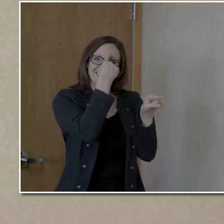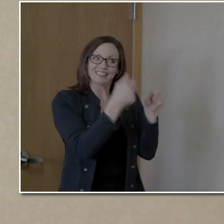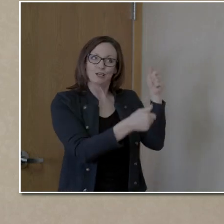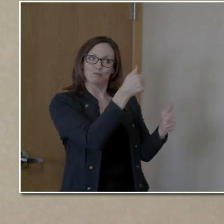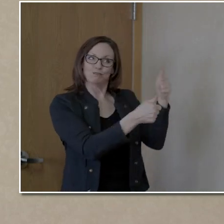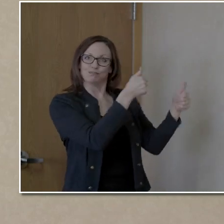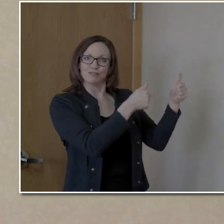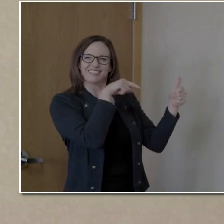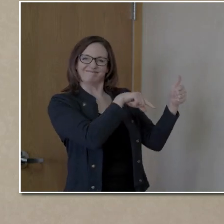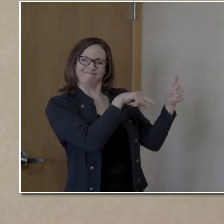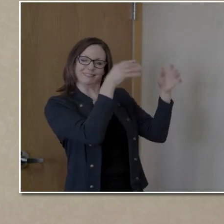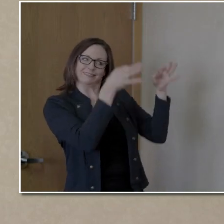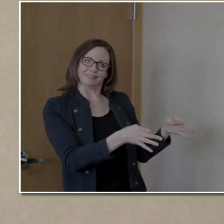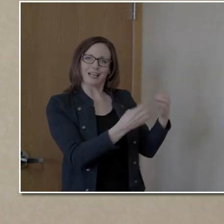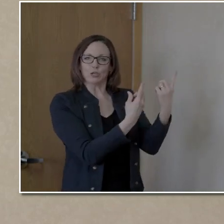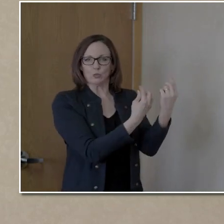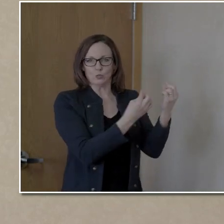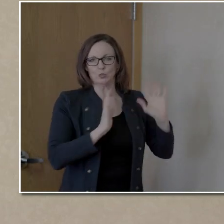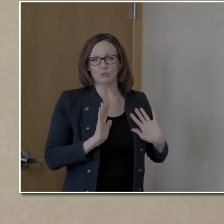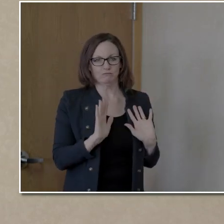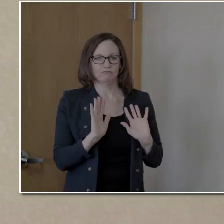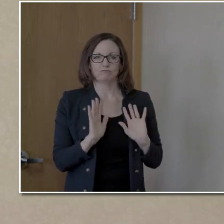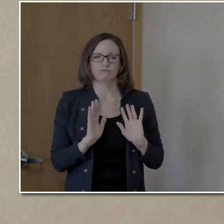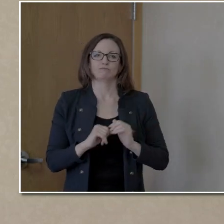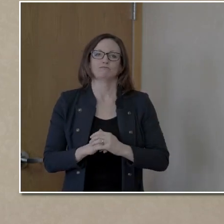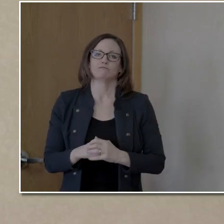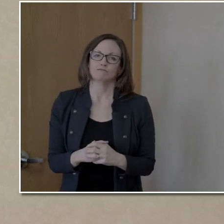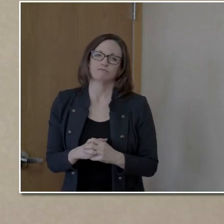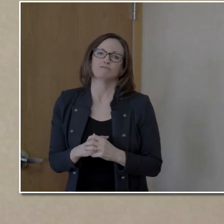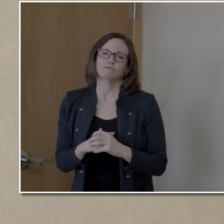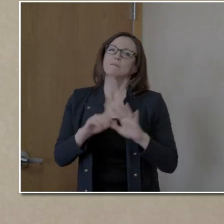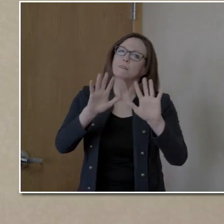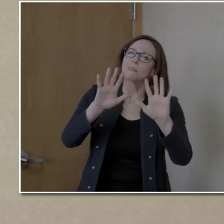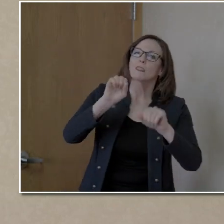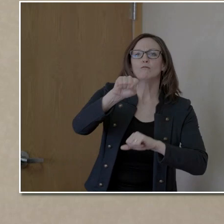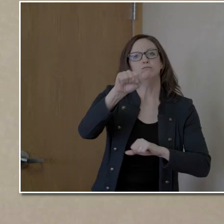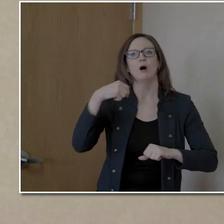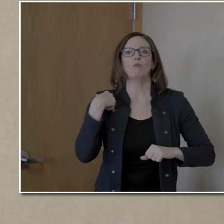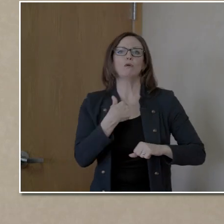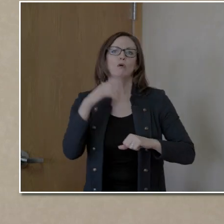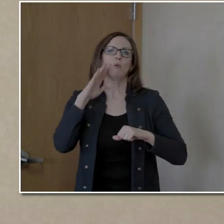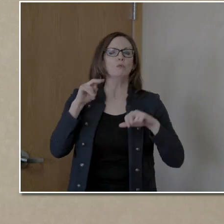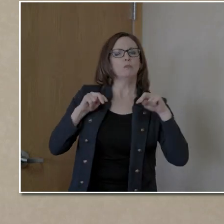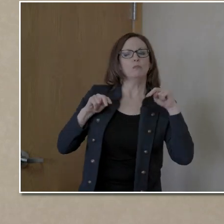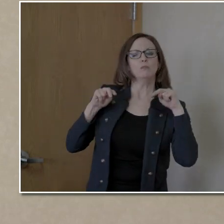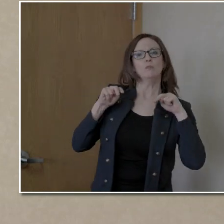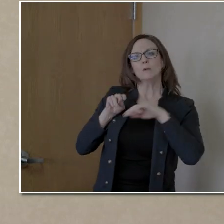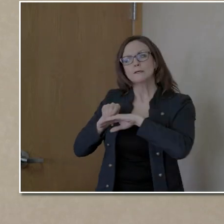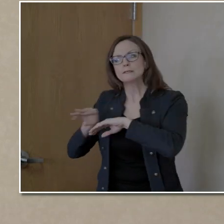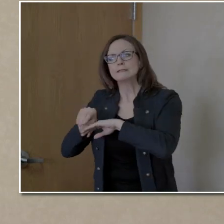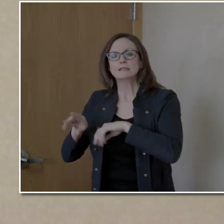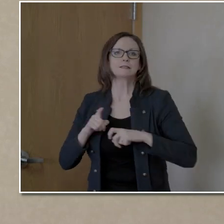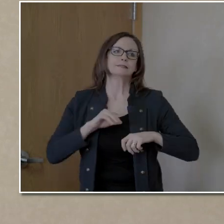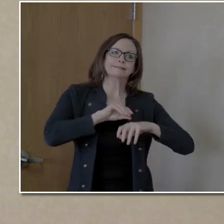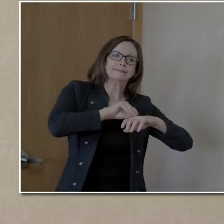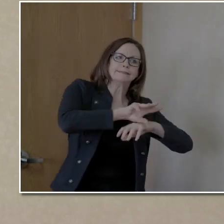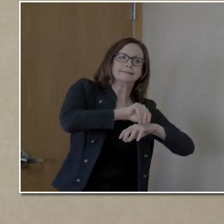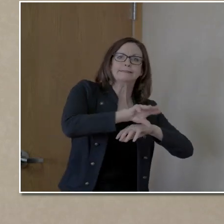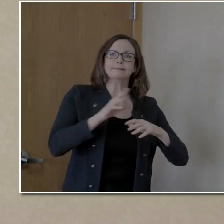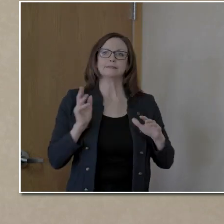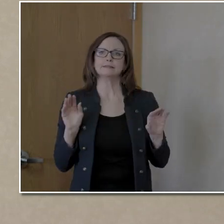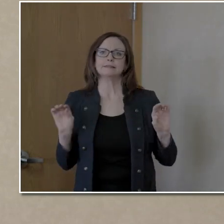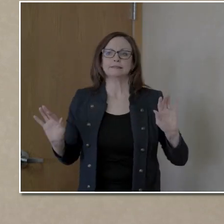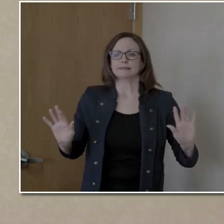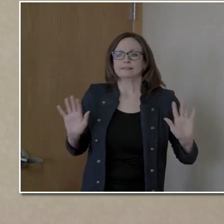state and test and ask people to isolate, to be sure there are places in their community that people can isolate. That doesn't